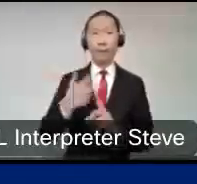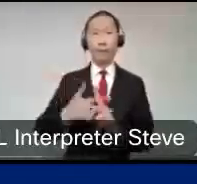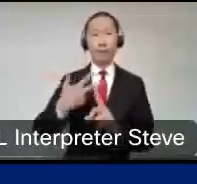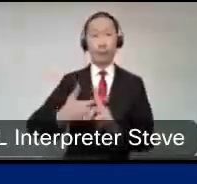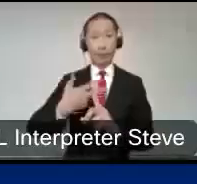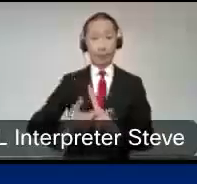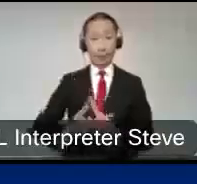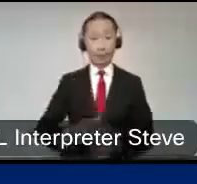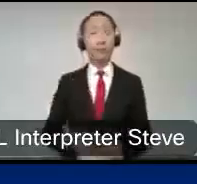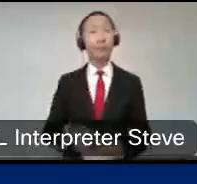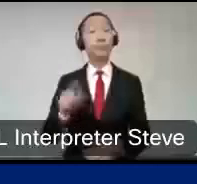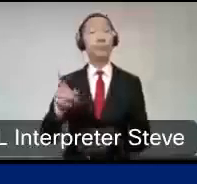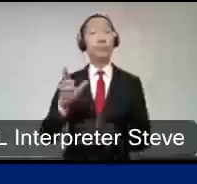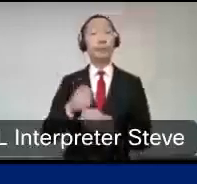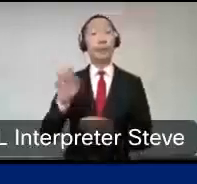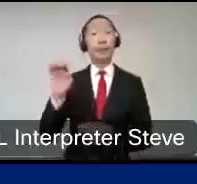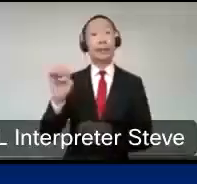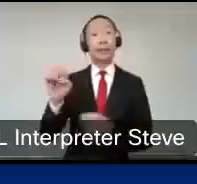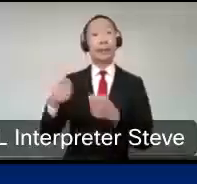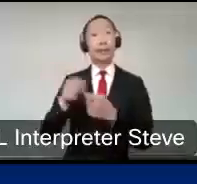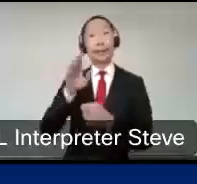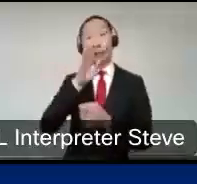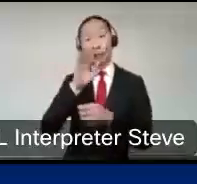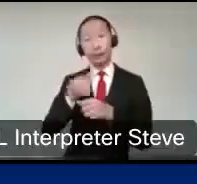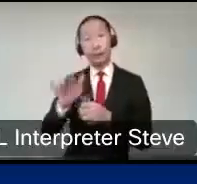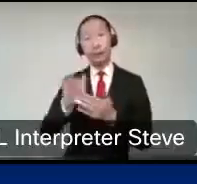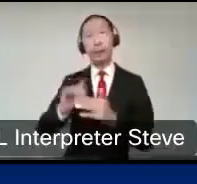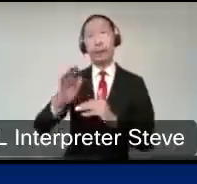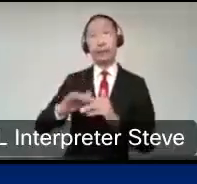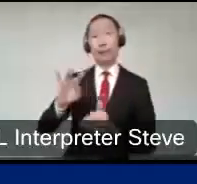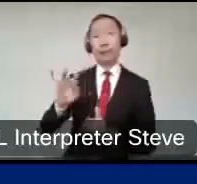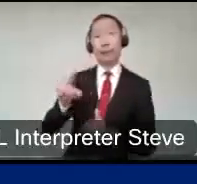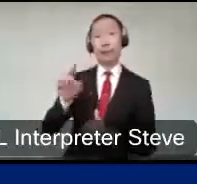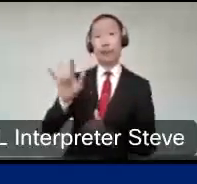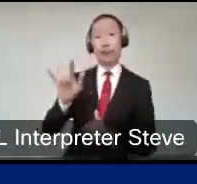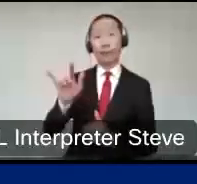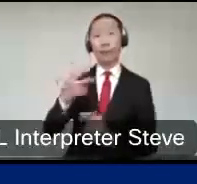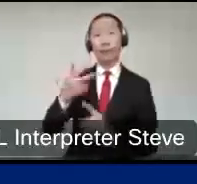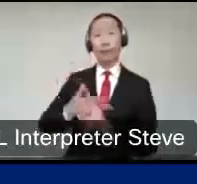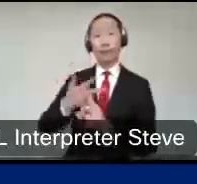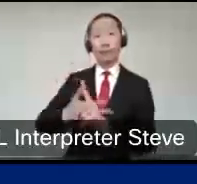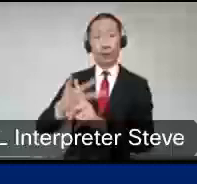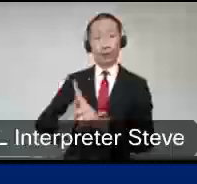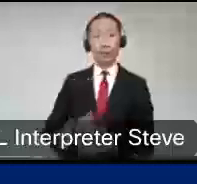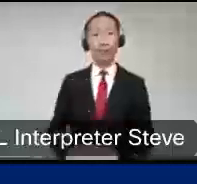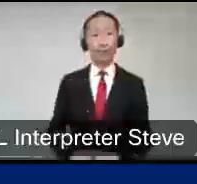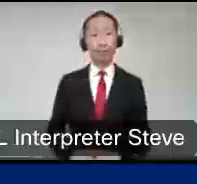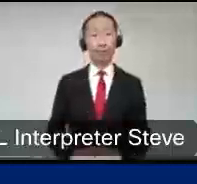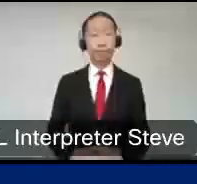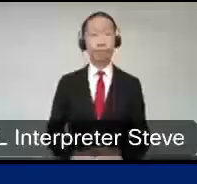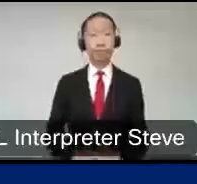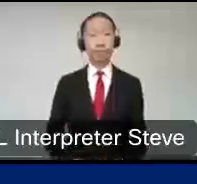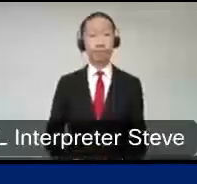quarterly. But if you get e-delivery, that bumps down to $8.25 quarterly. Next slide.